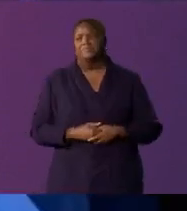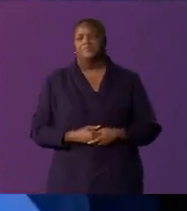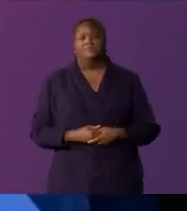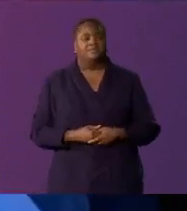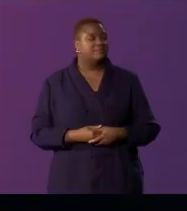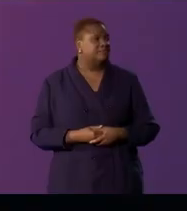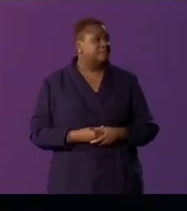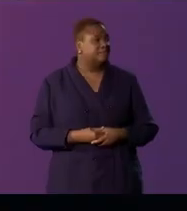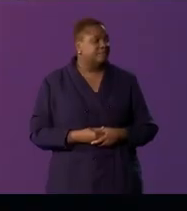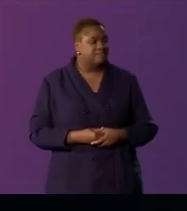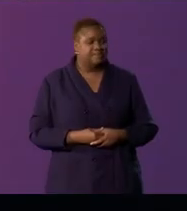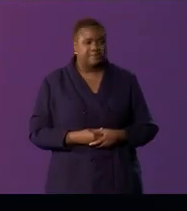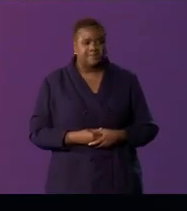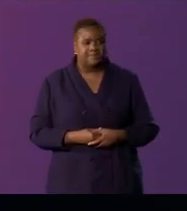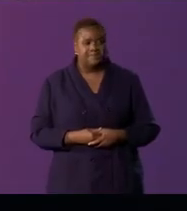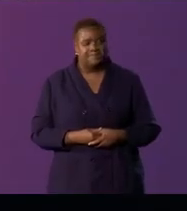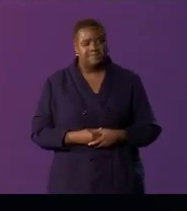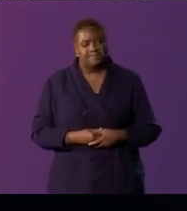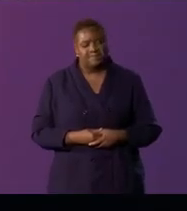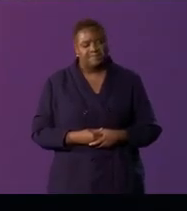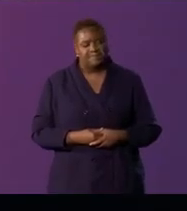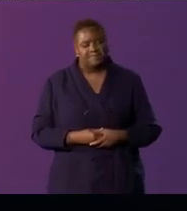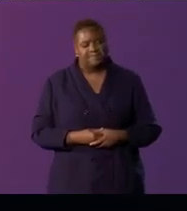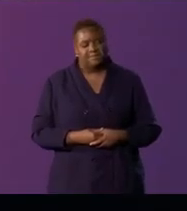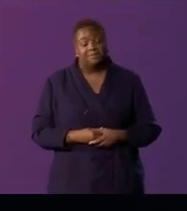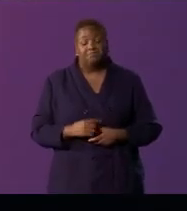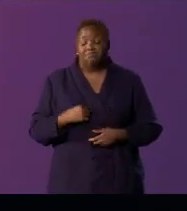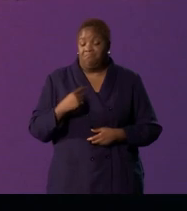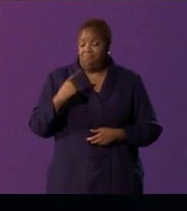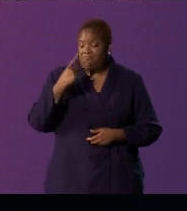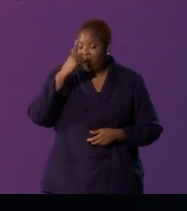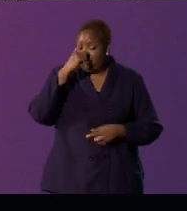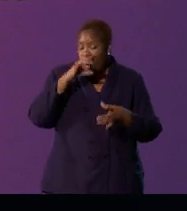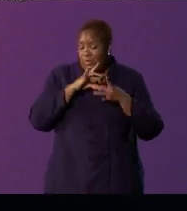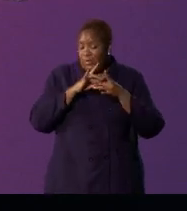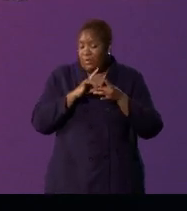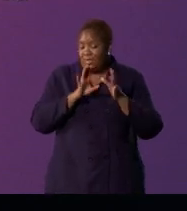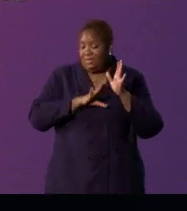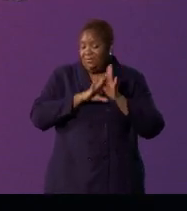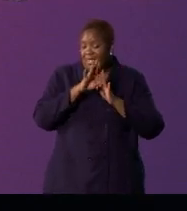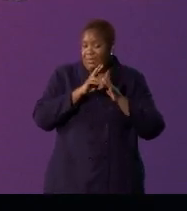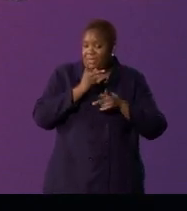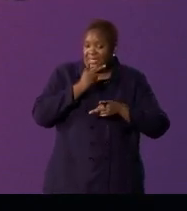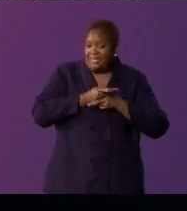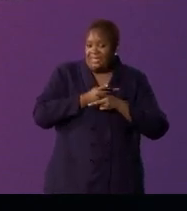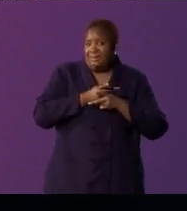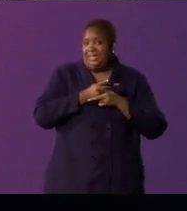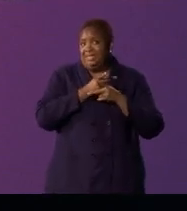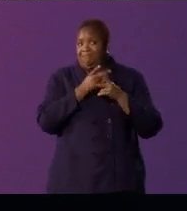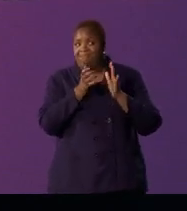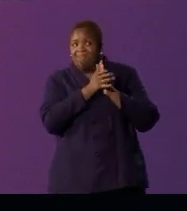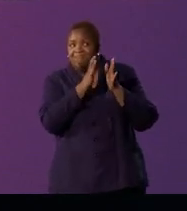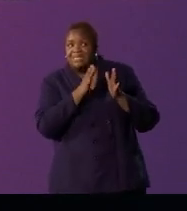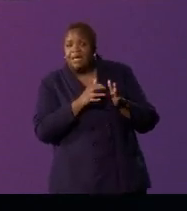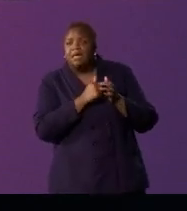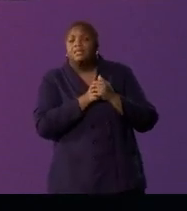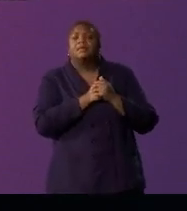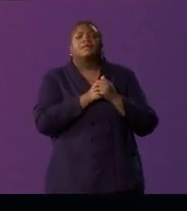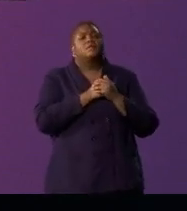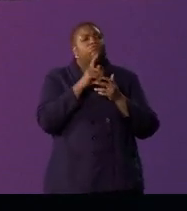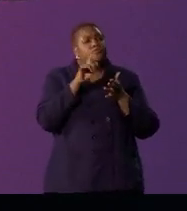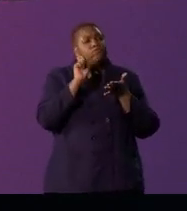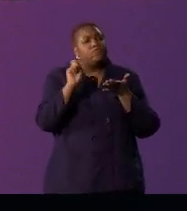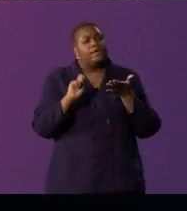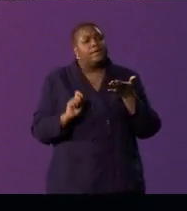So I think, related to developing and retaining talent is also a lot of the things that you've written about